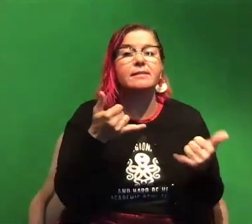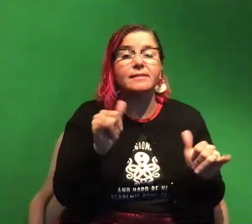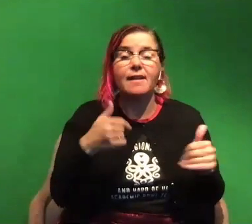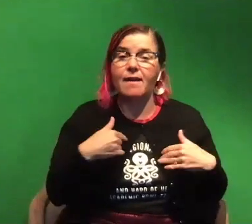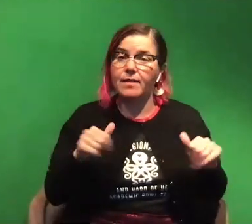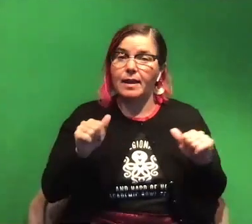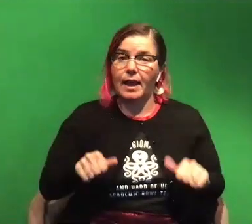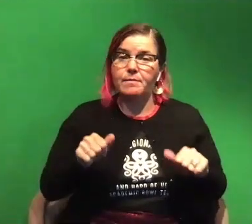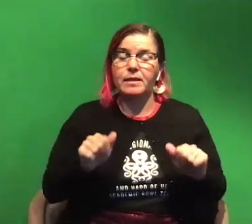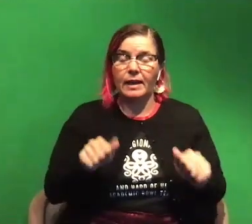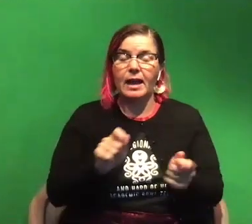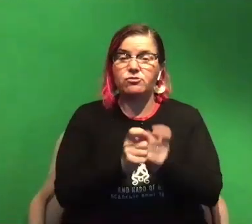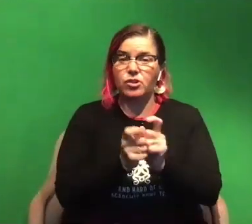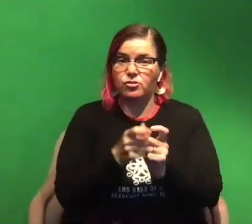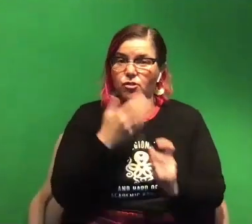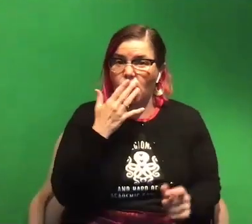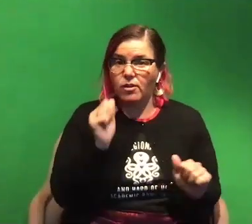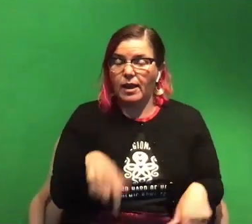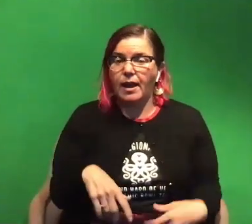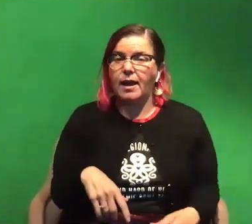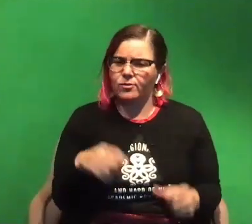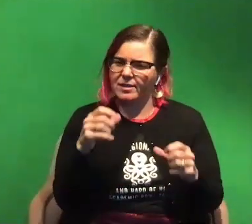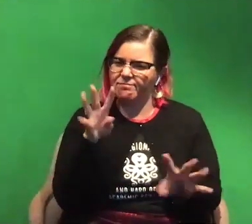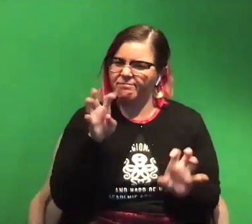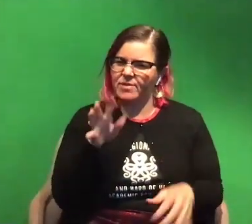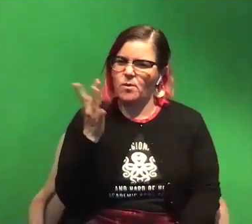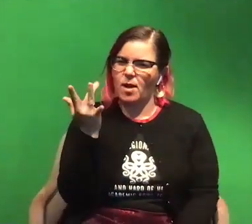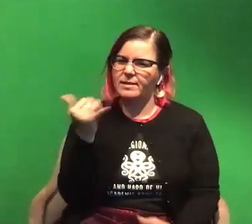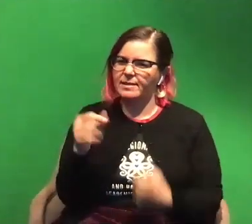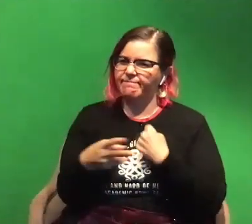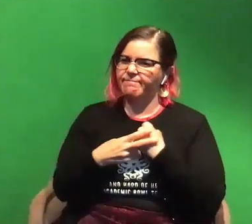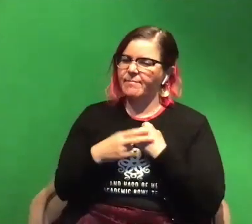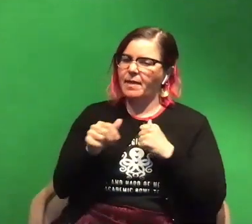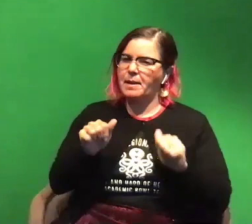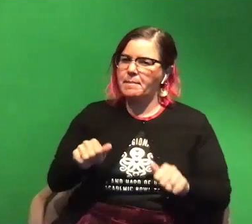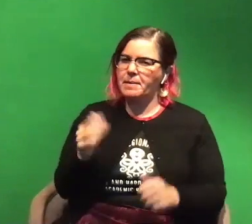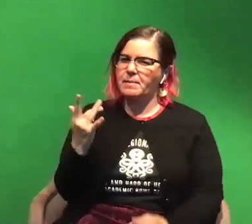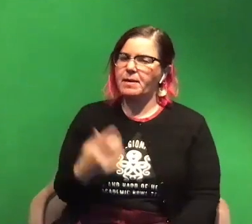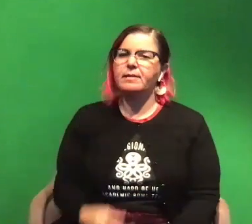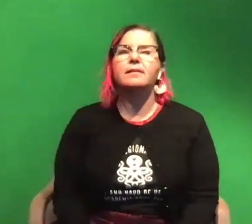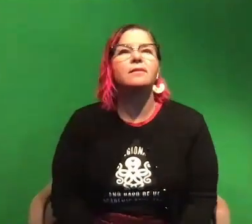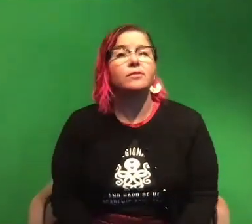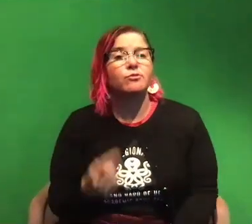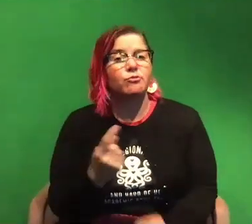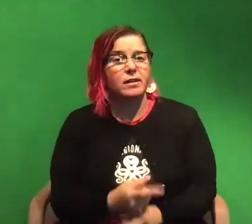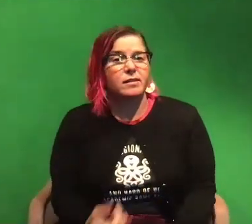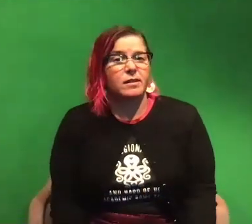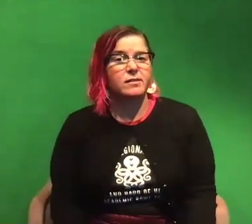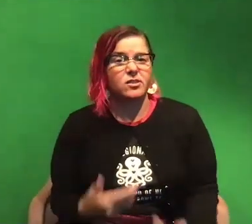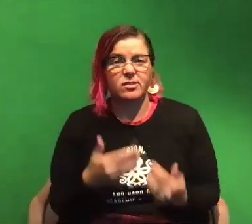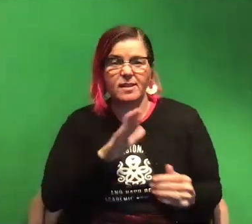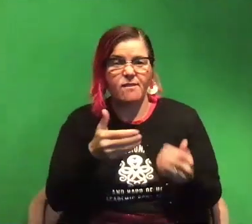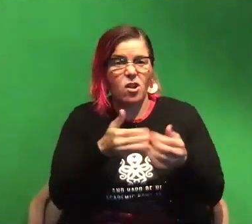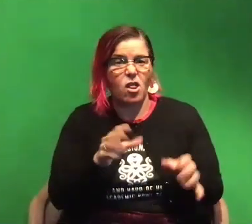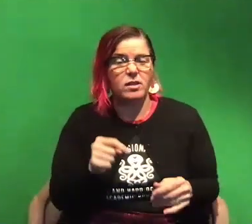capability of being able to change color, which is still kind of a mystery why they retain that ability. Yeah, they just like never lost it. It's just